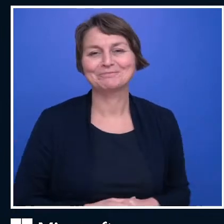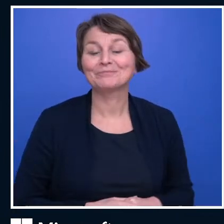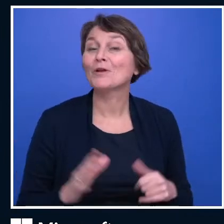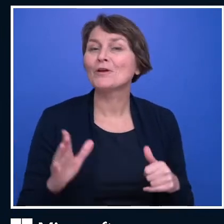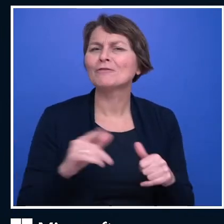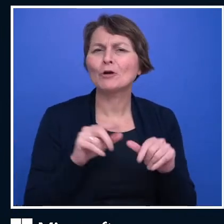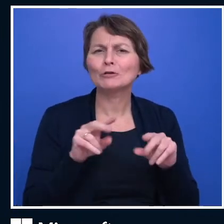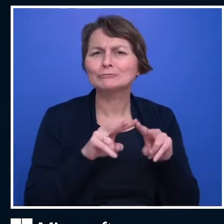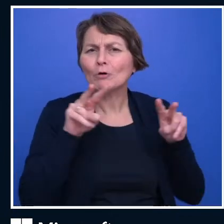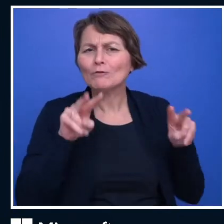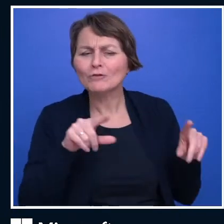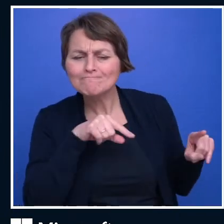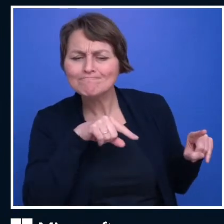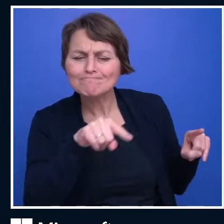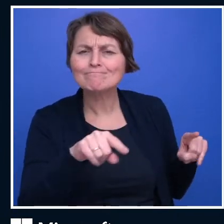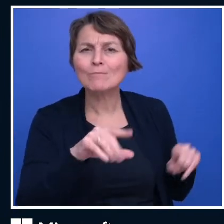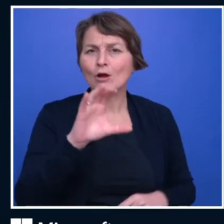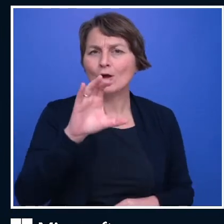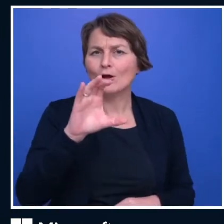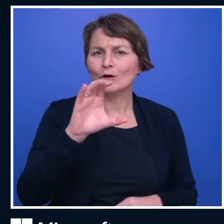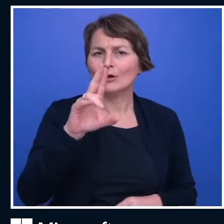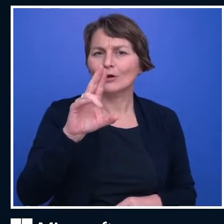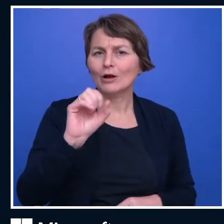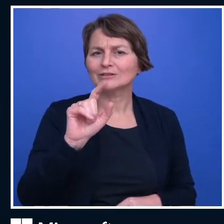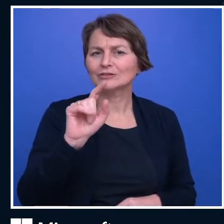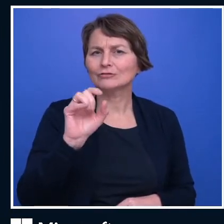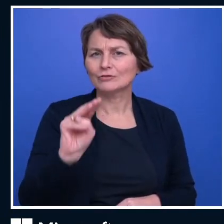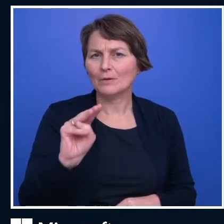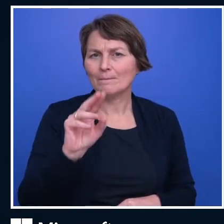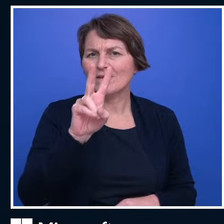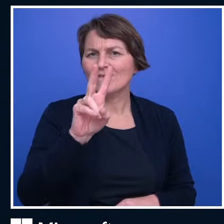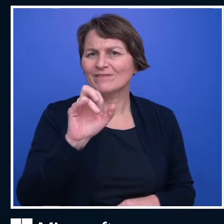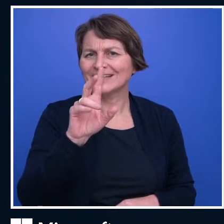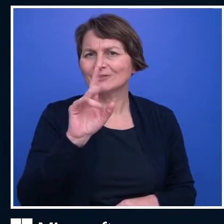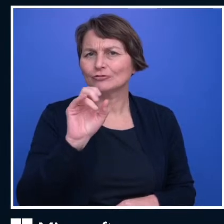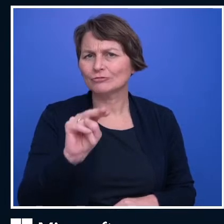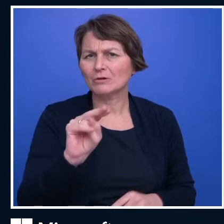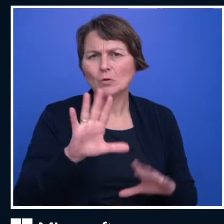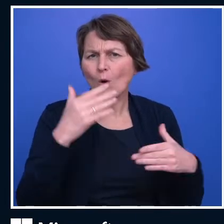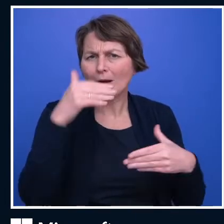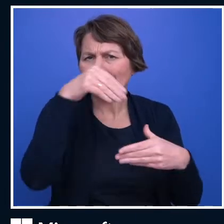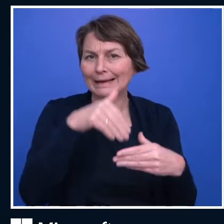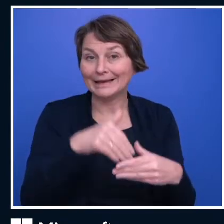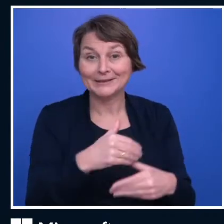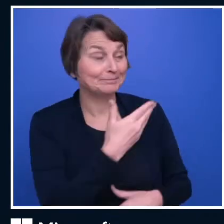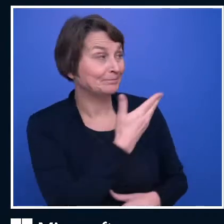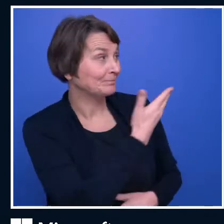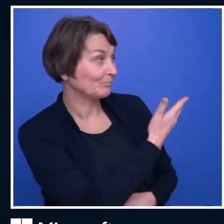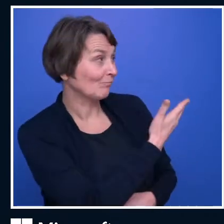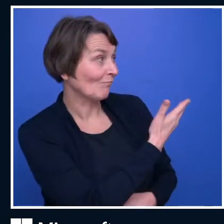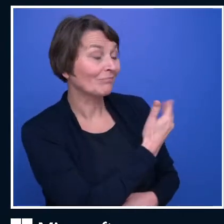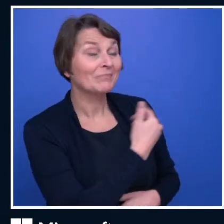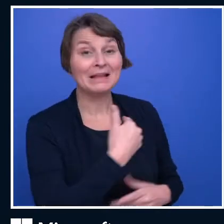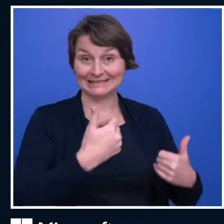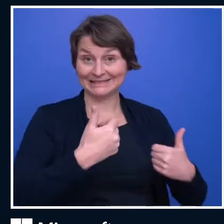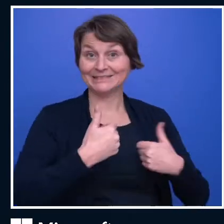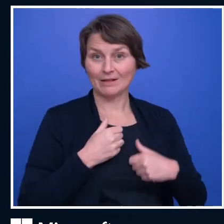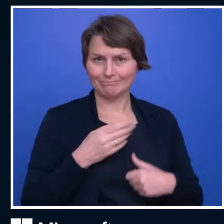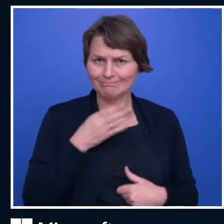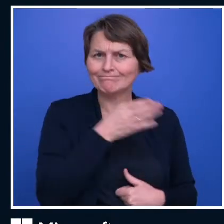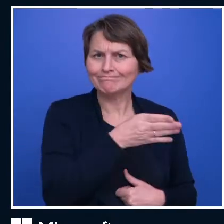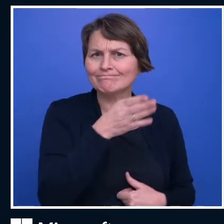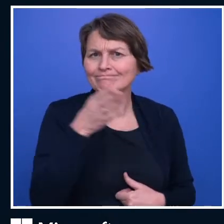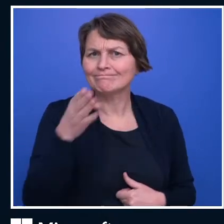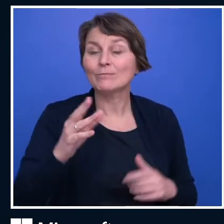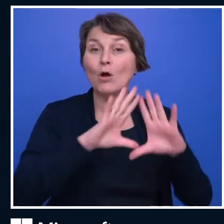I personally learned about it. And so I've had the amazing opportunity to participate in hackathons all across the United States, but